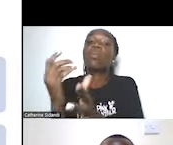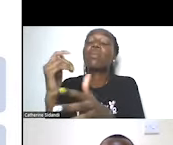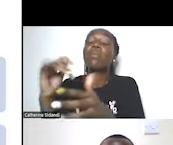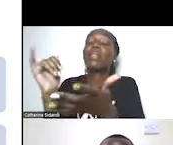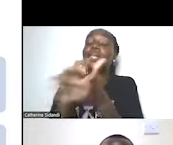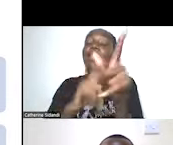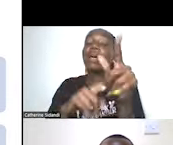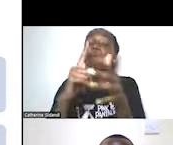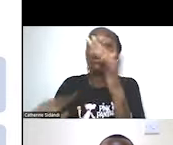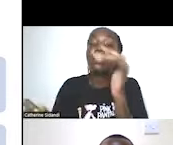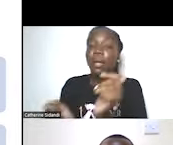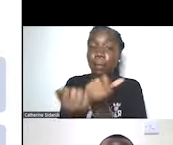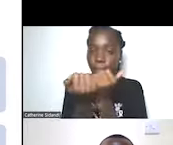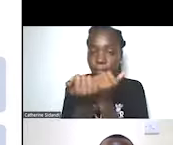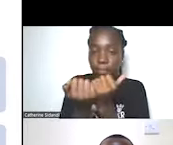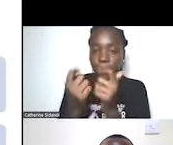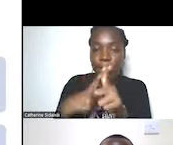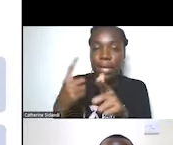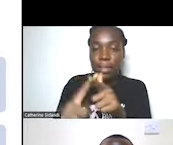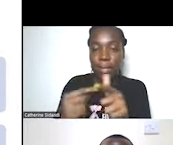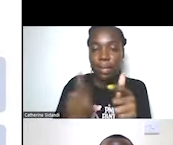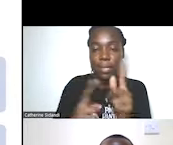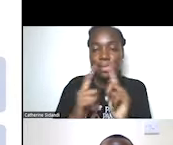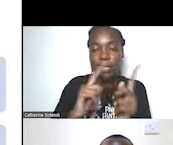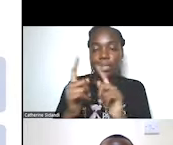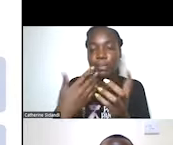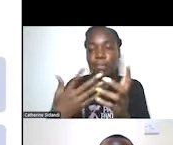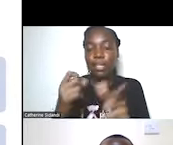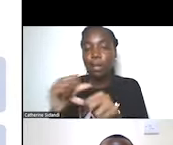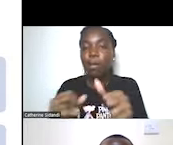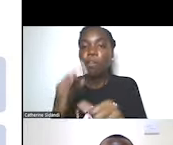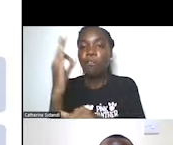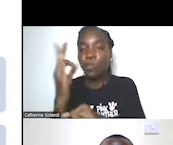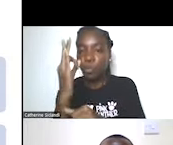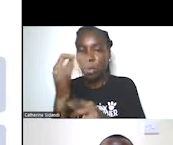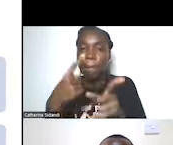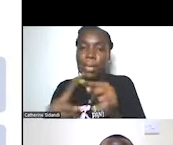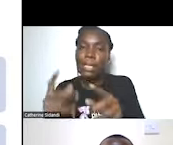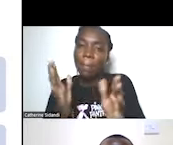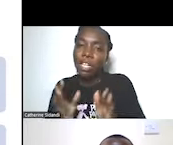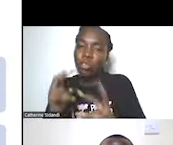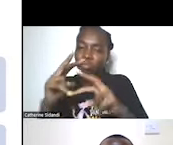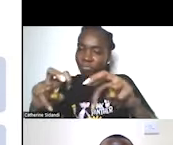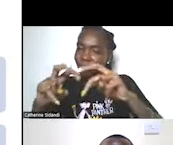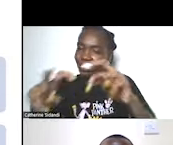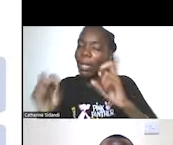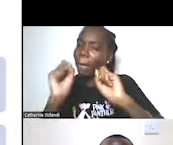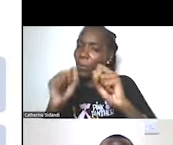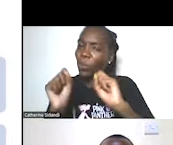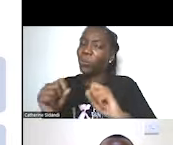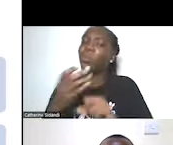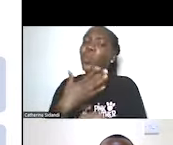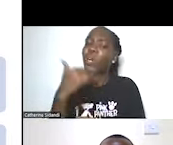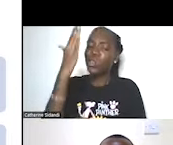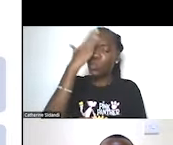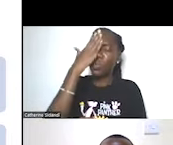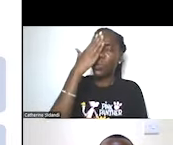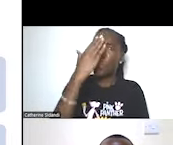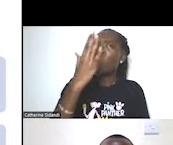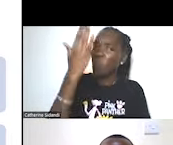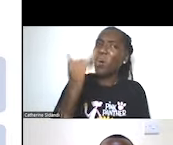And then now they say something about the future. But analysts will want to know what happened. Why did we have